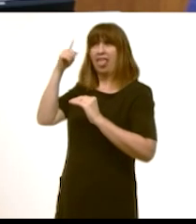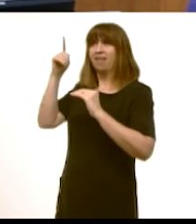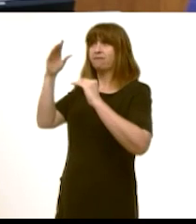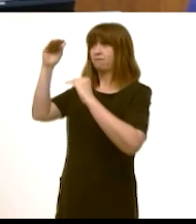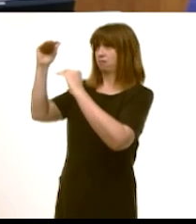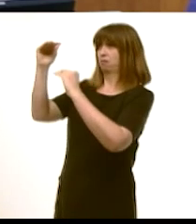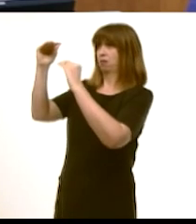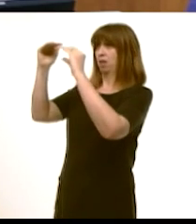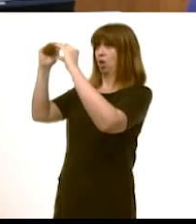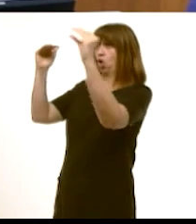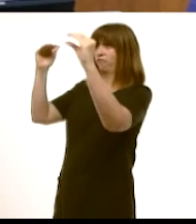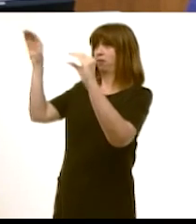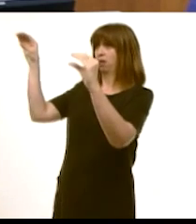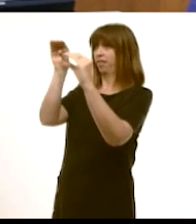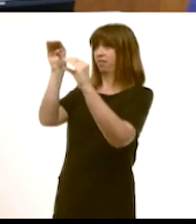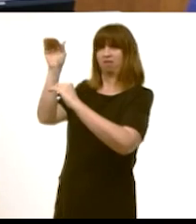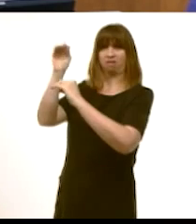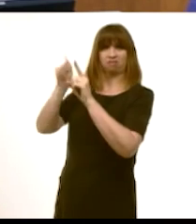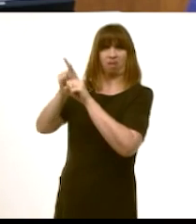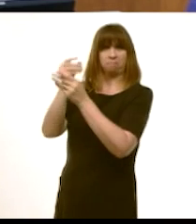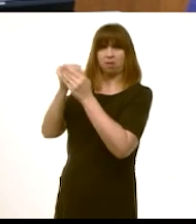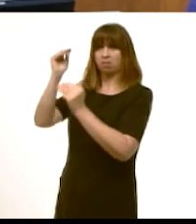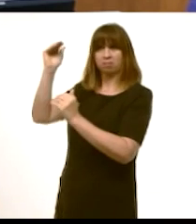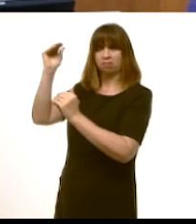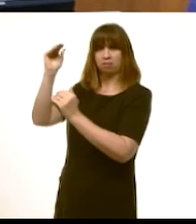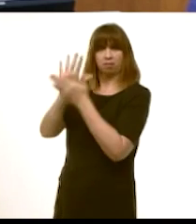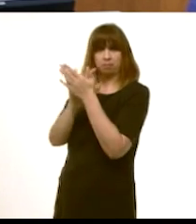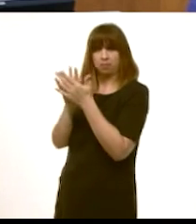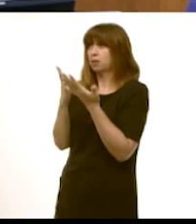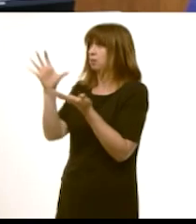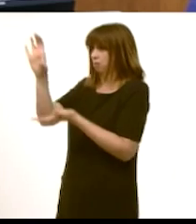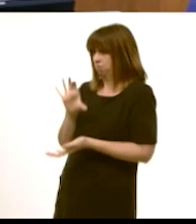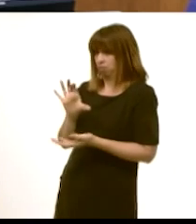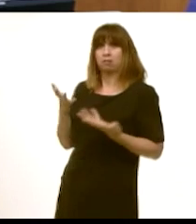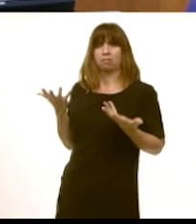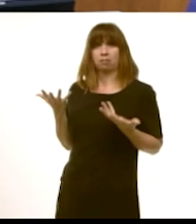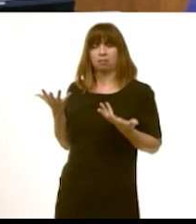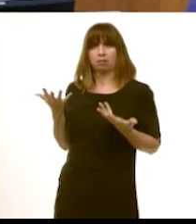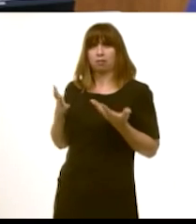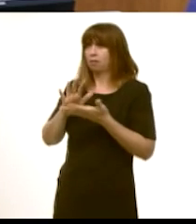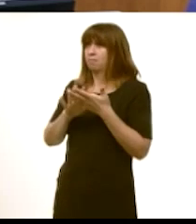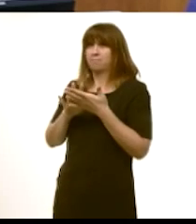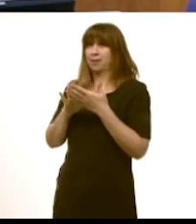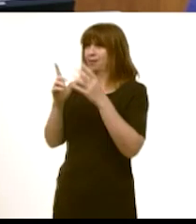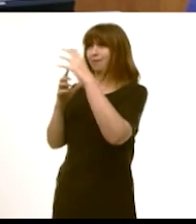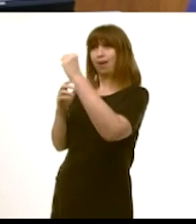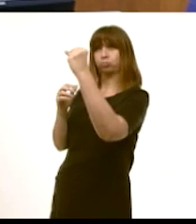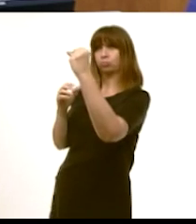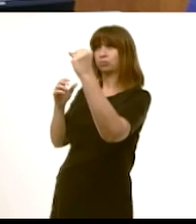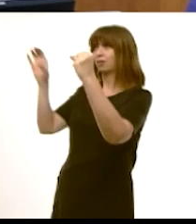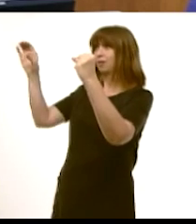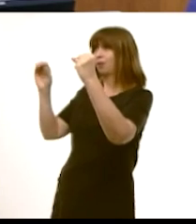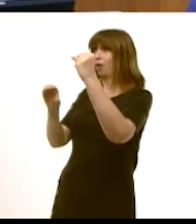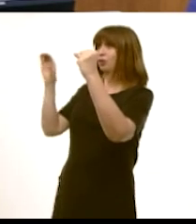occur. Or what might occur, of course, is that there will be a small consequential in the health budget that will be balanced by a negative consequential in the local